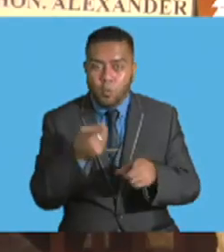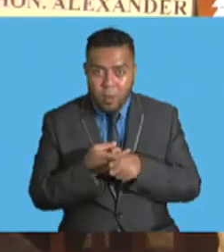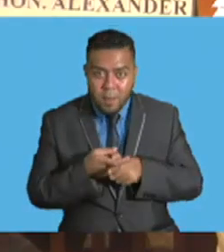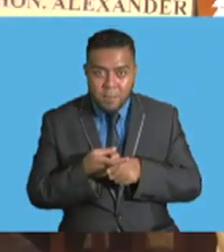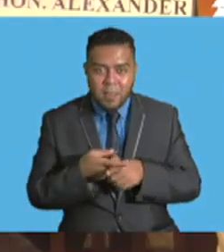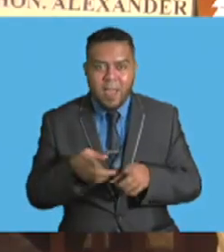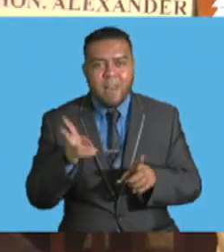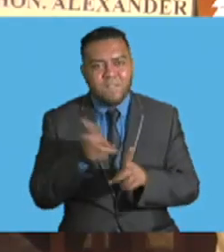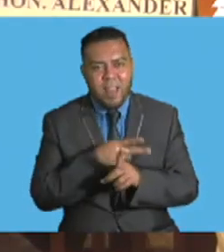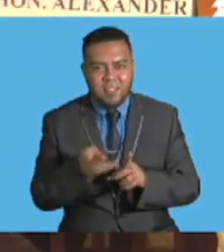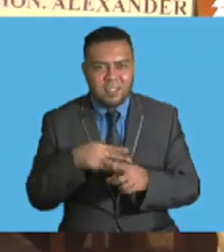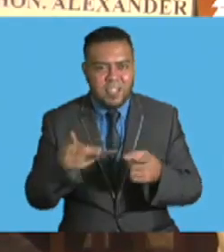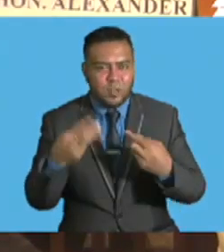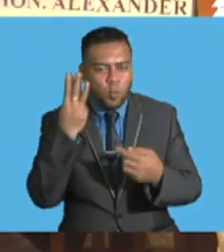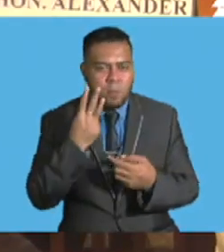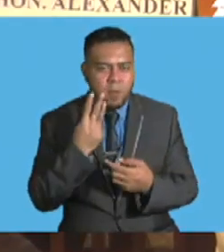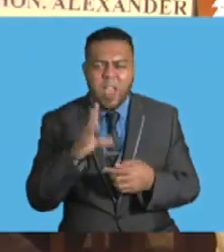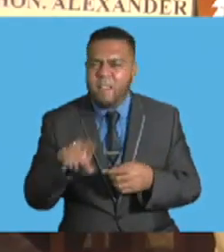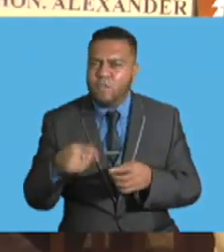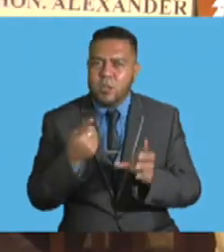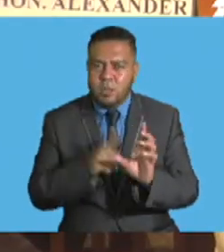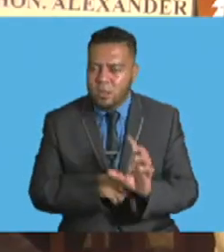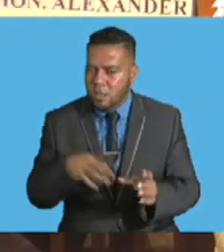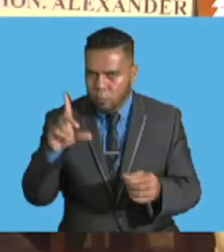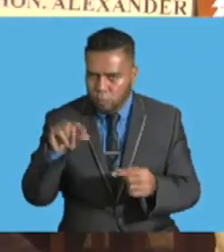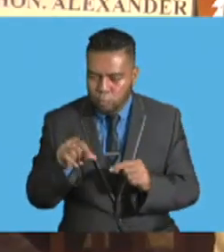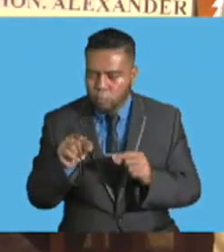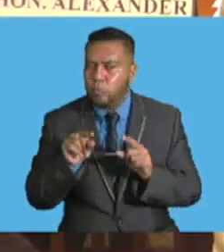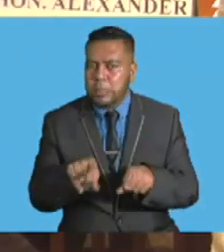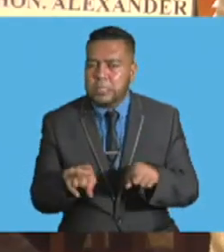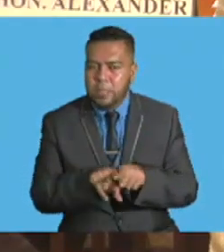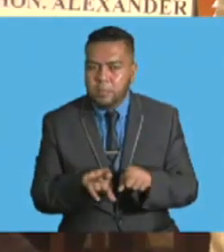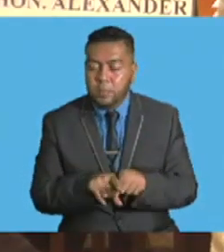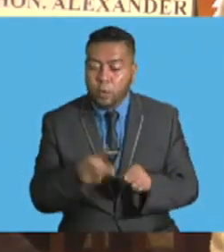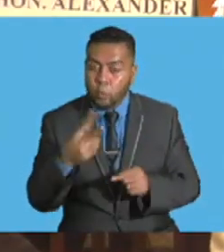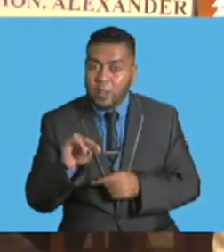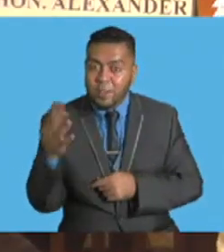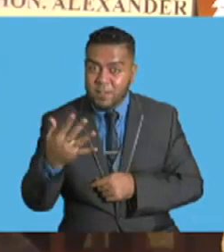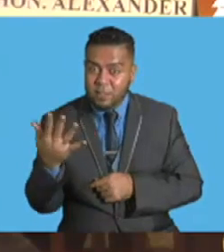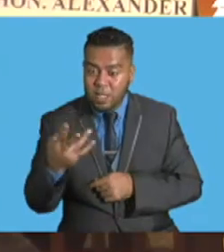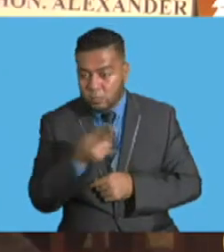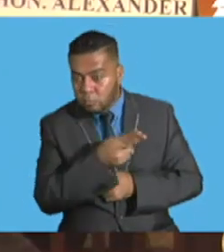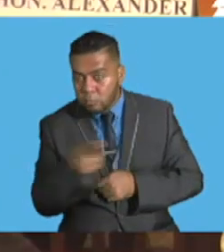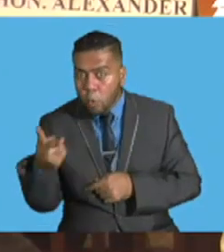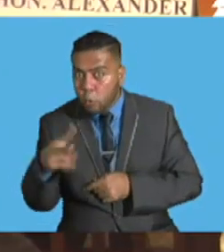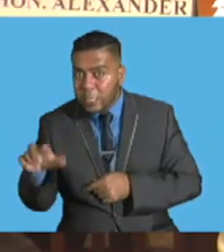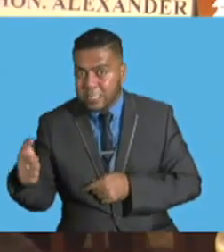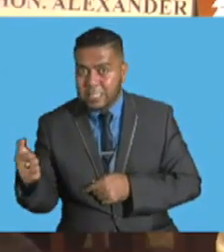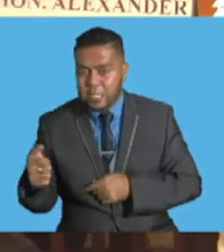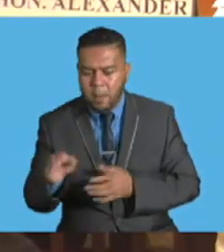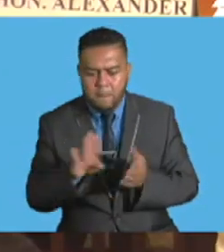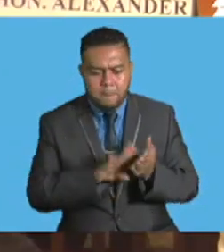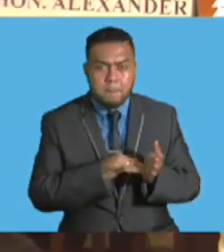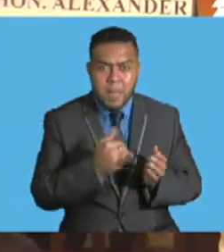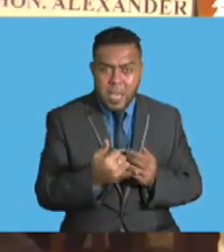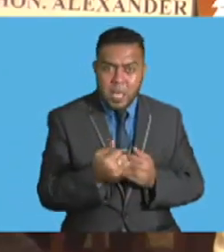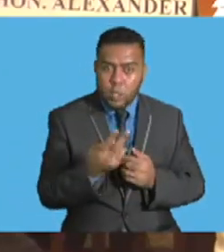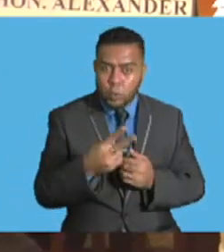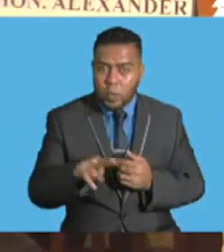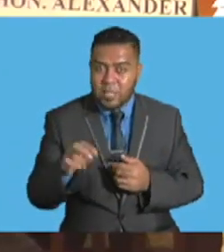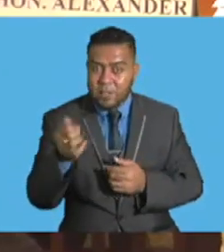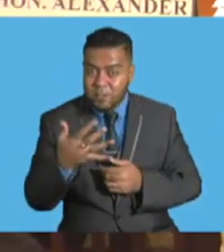from 2015 to 2018. For 2015 to 2016, May 2015 to